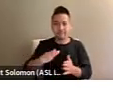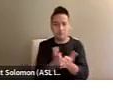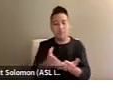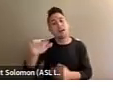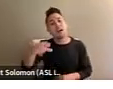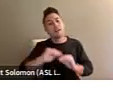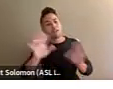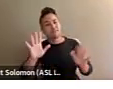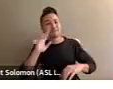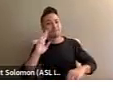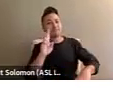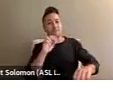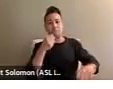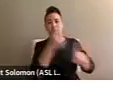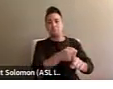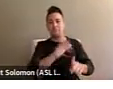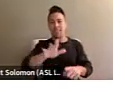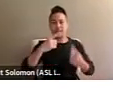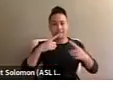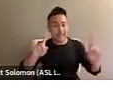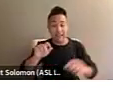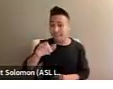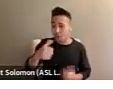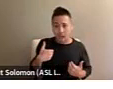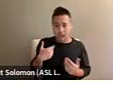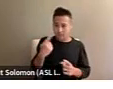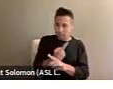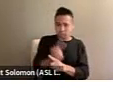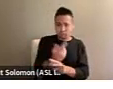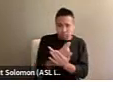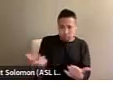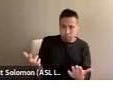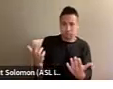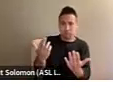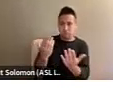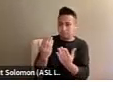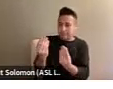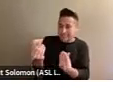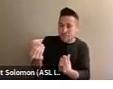have the materials that you need in order to take the course, you're not going to do as well.